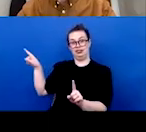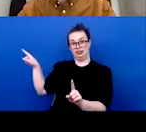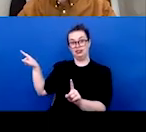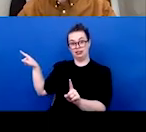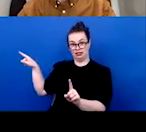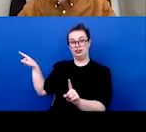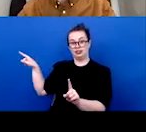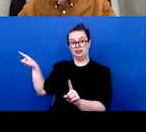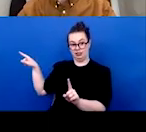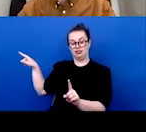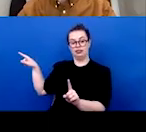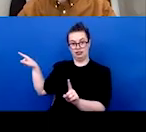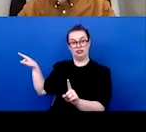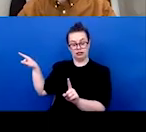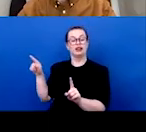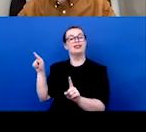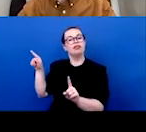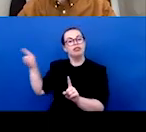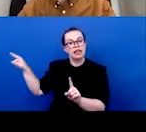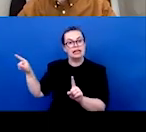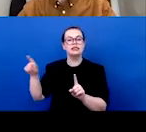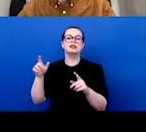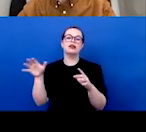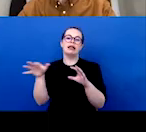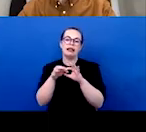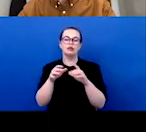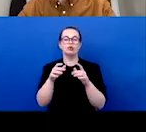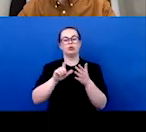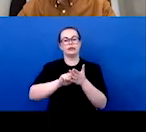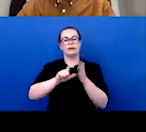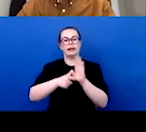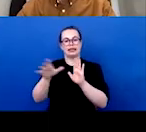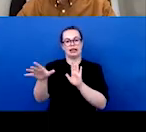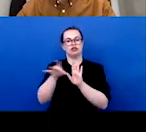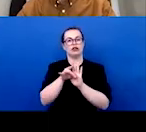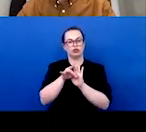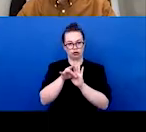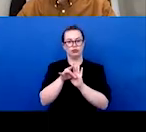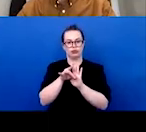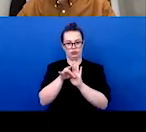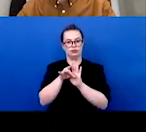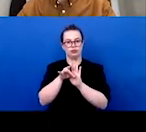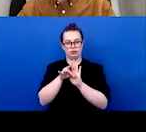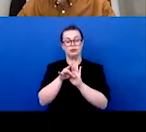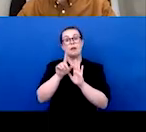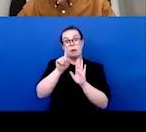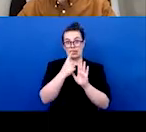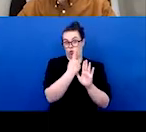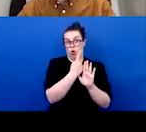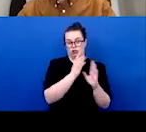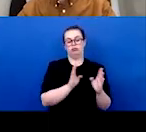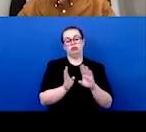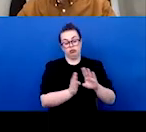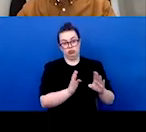revealed, among other things, by semantic attraction effects. But there is another type of interaction between syntax